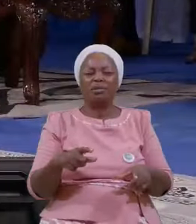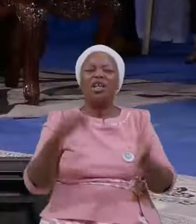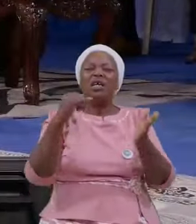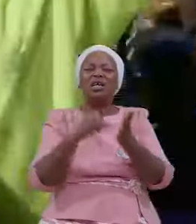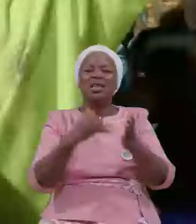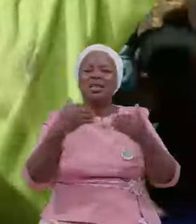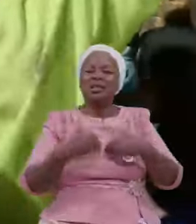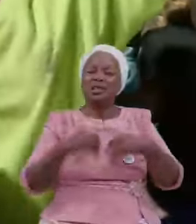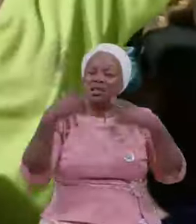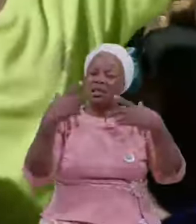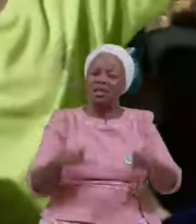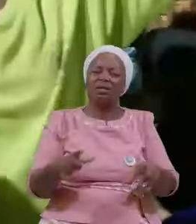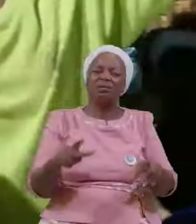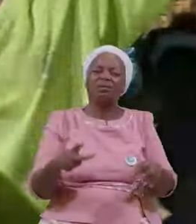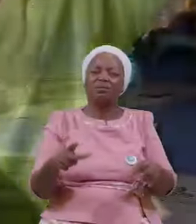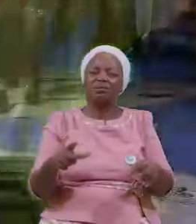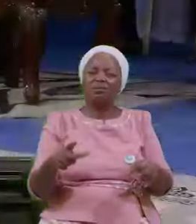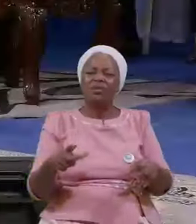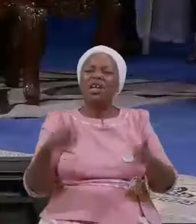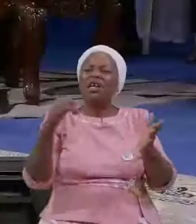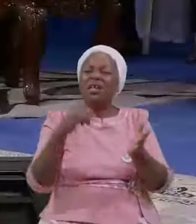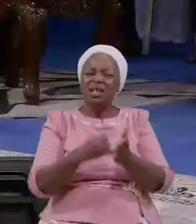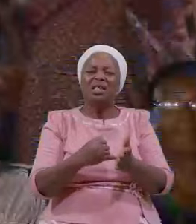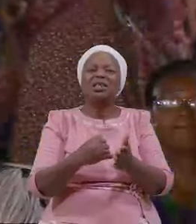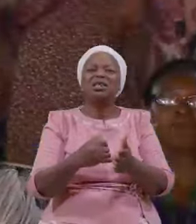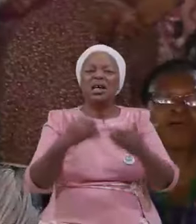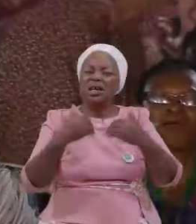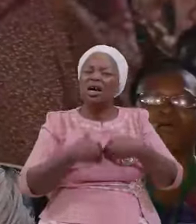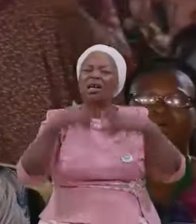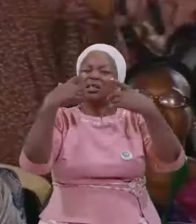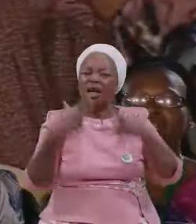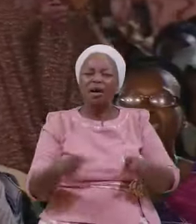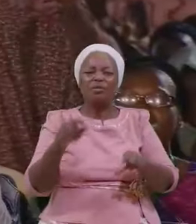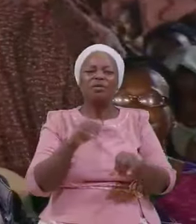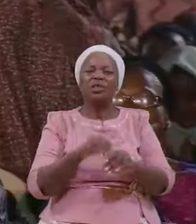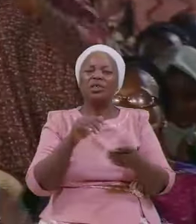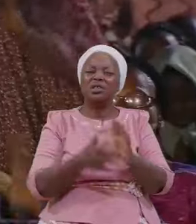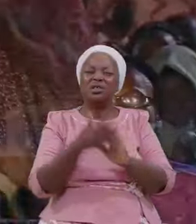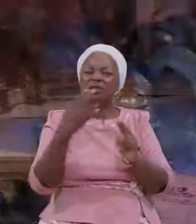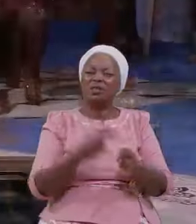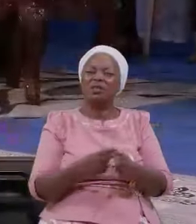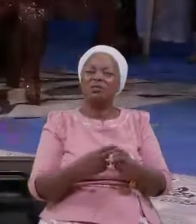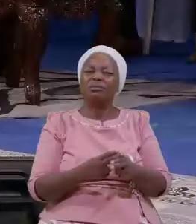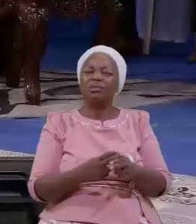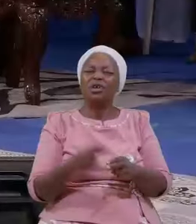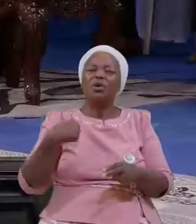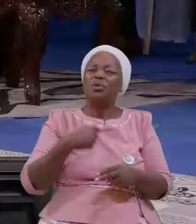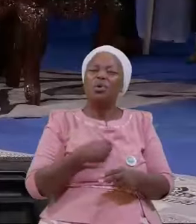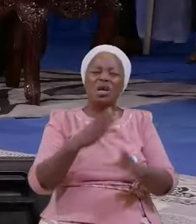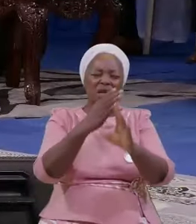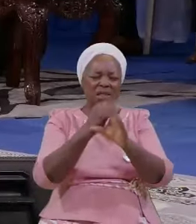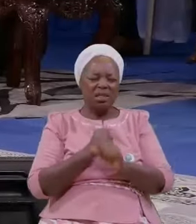done. It is done. We receive.